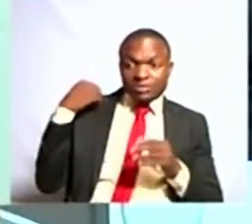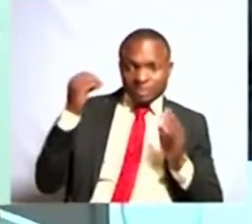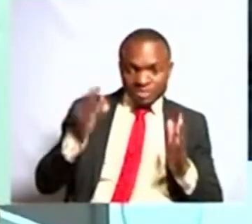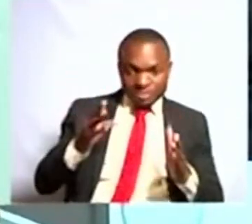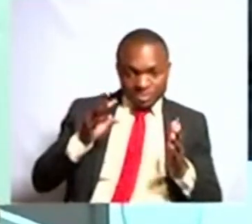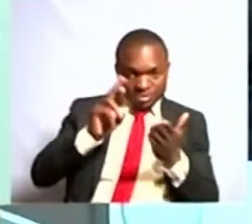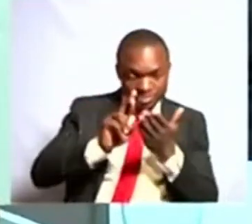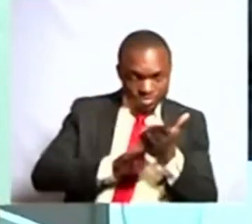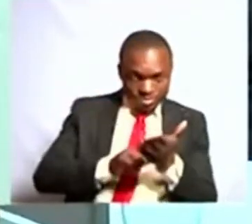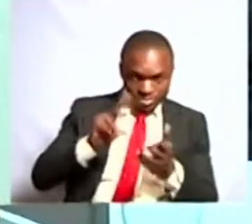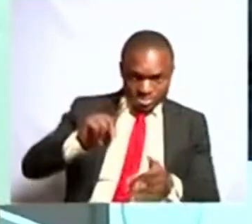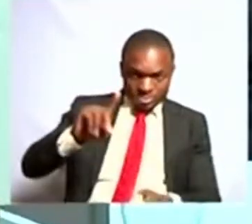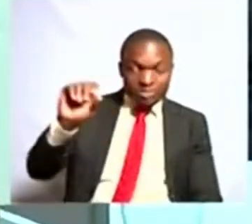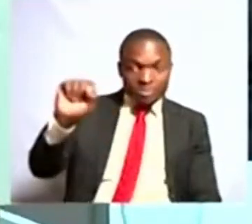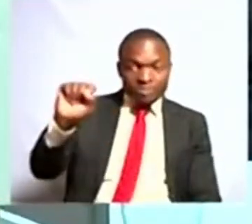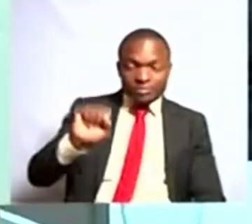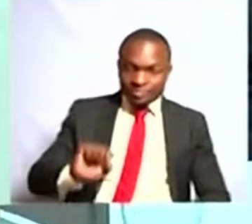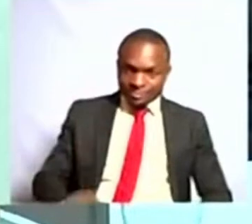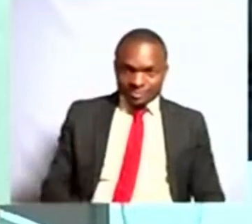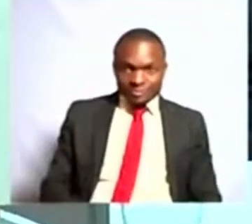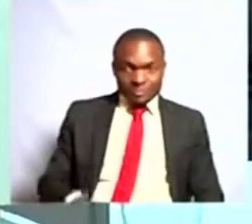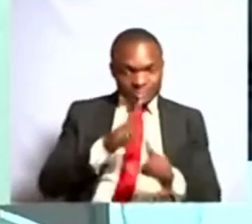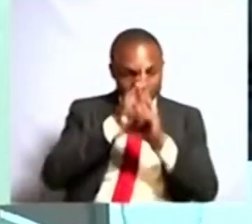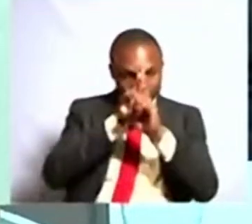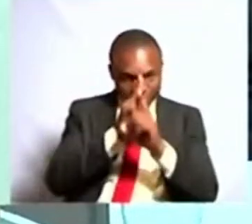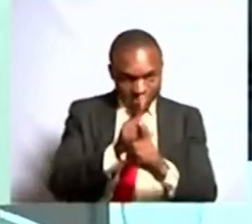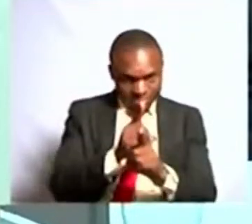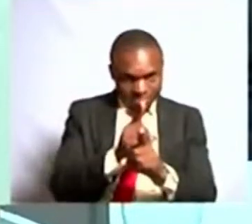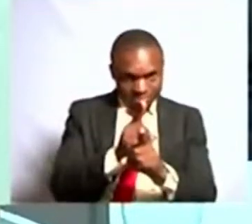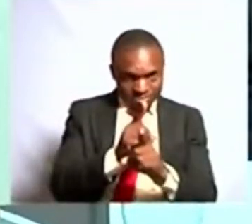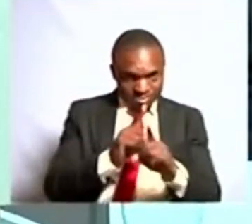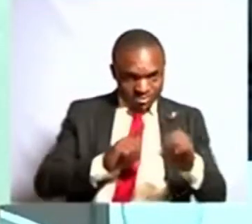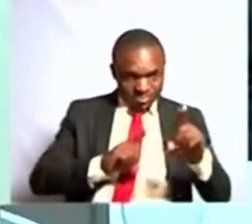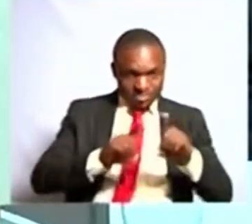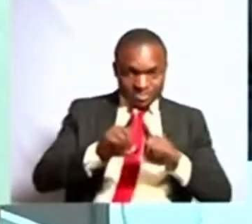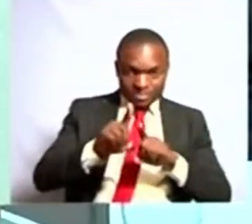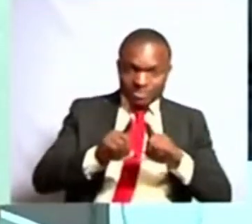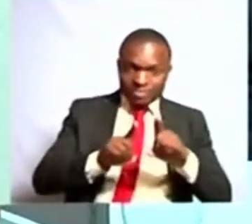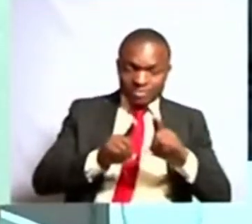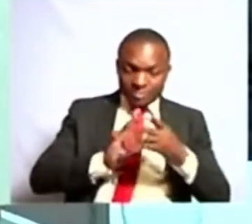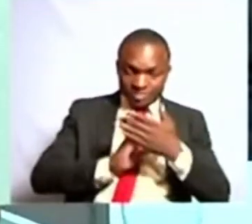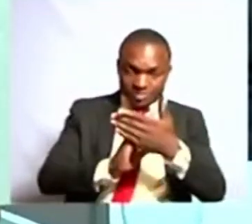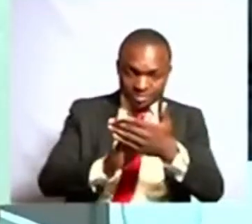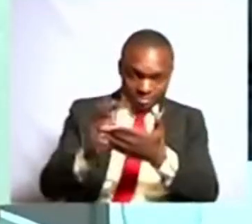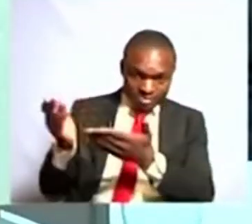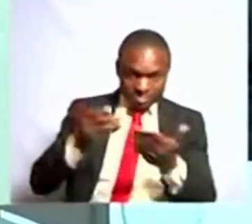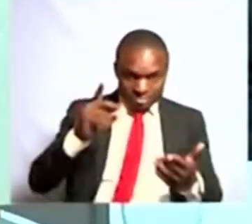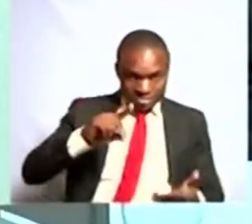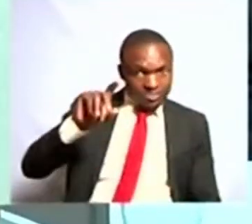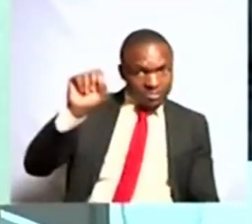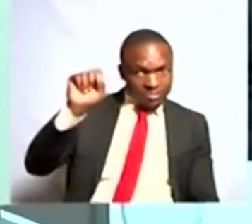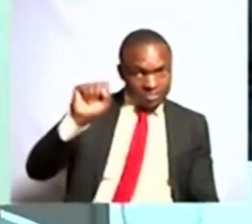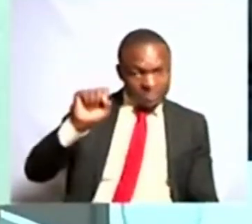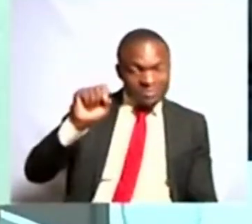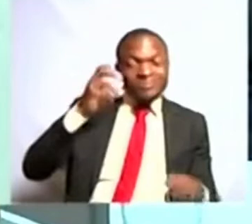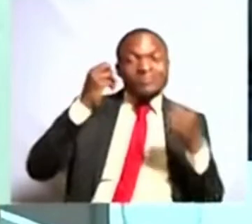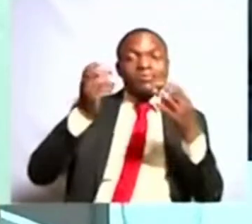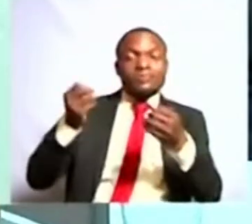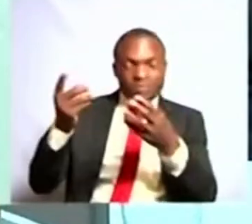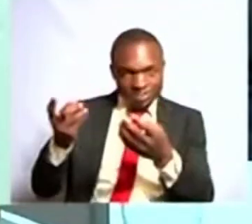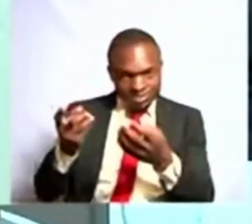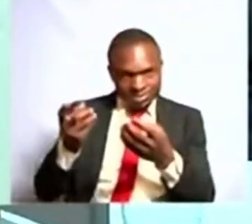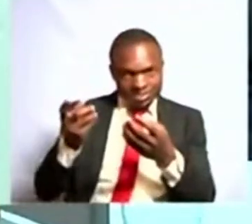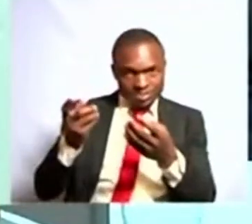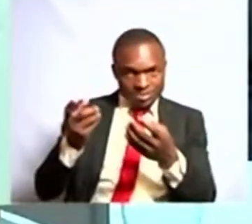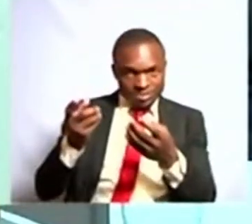Secretary. And the decision or the directive that comes from Permanent Secretary, in most cases, are